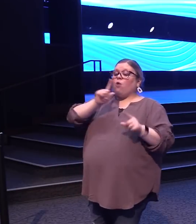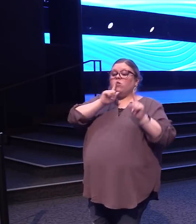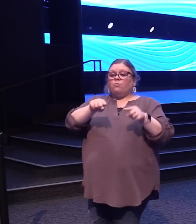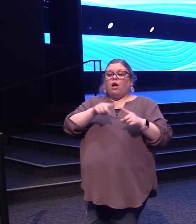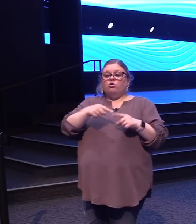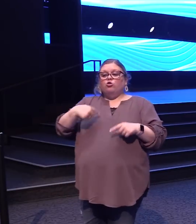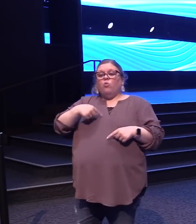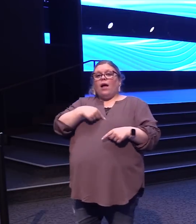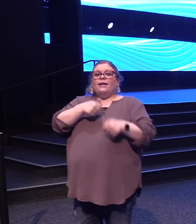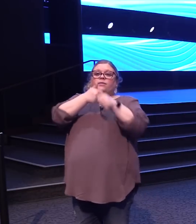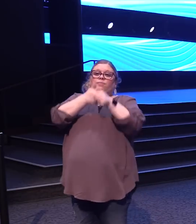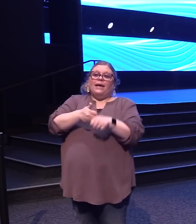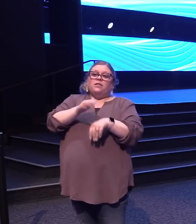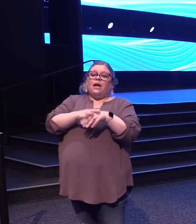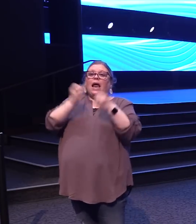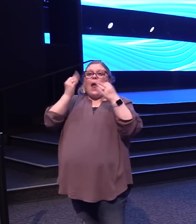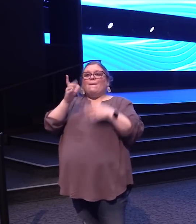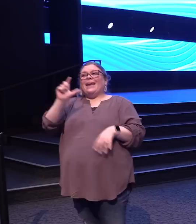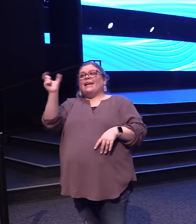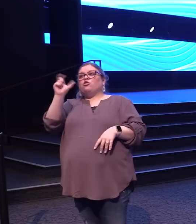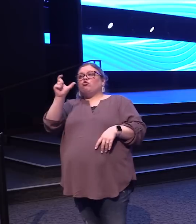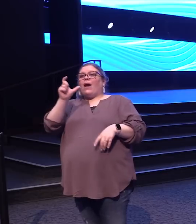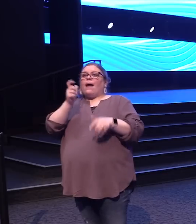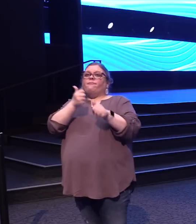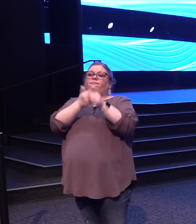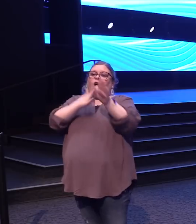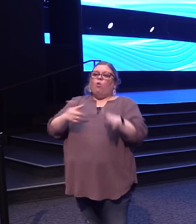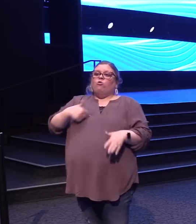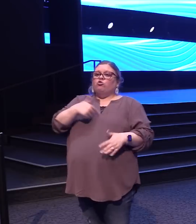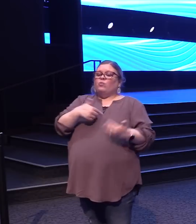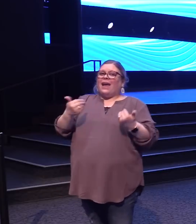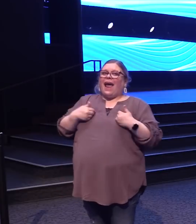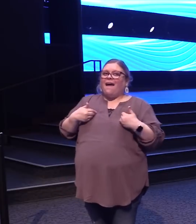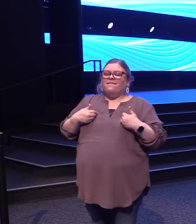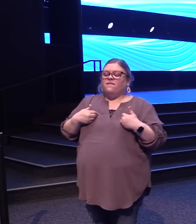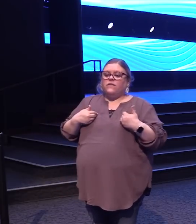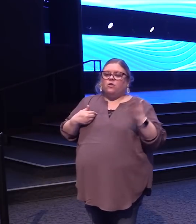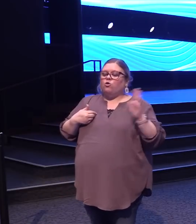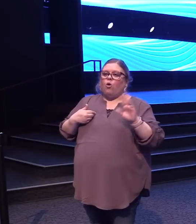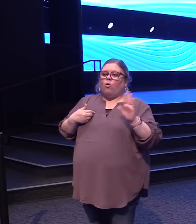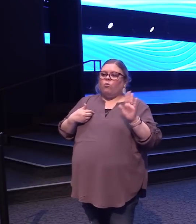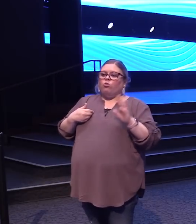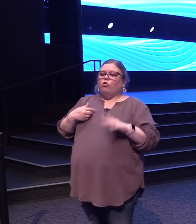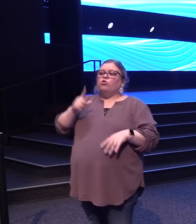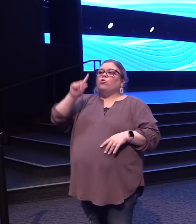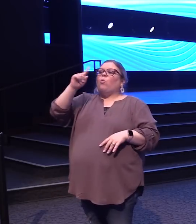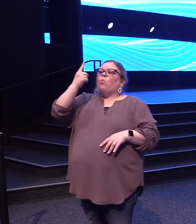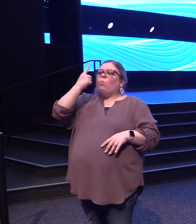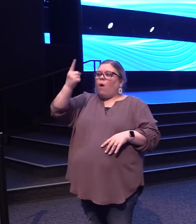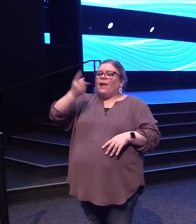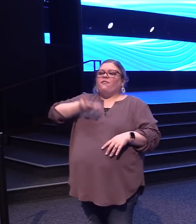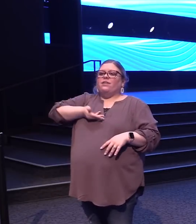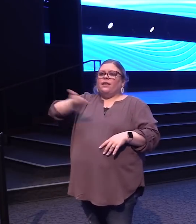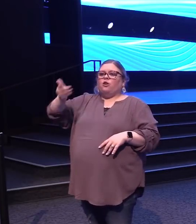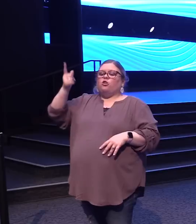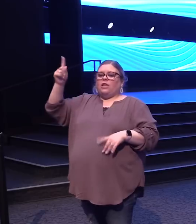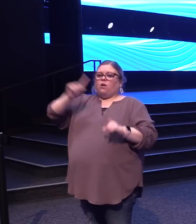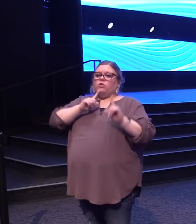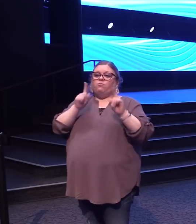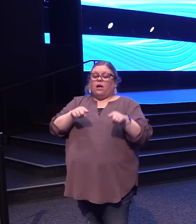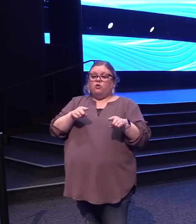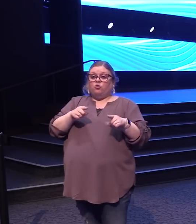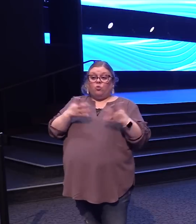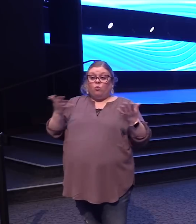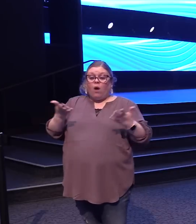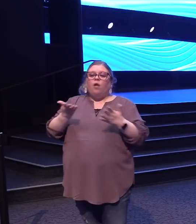to the amount of Instagram followers we have. There's only one invitation that He responds to, and that